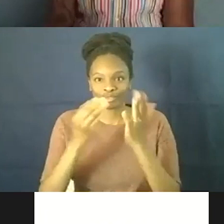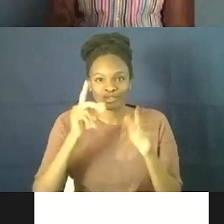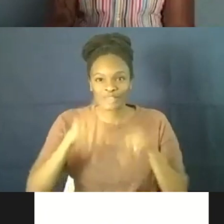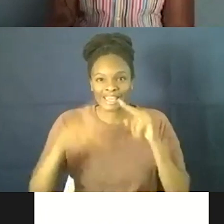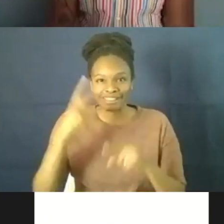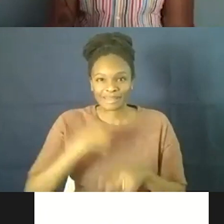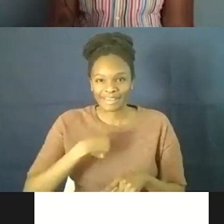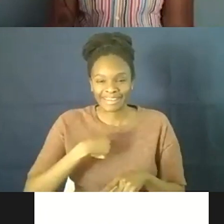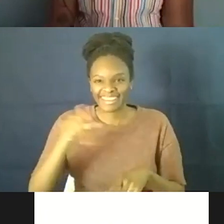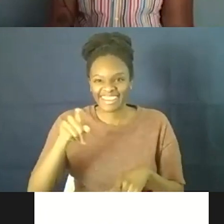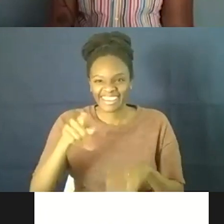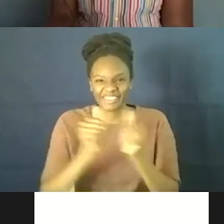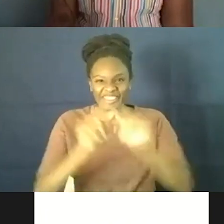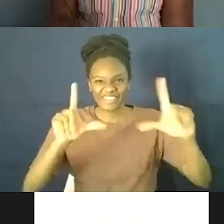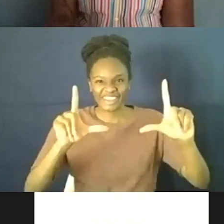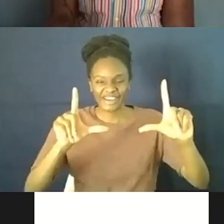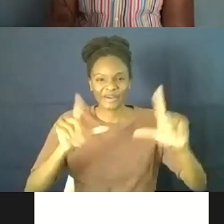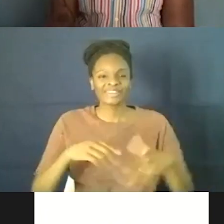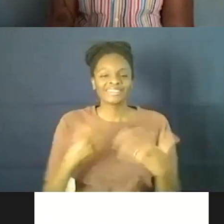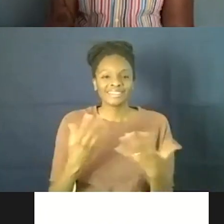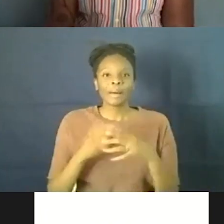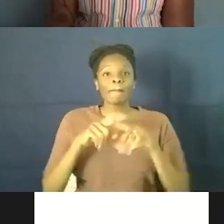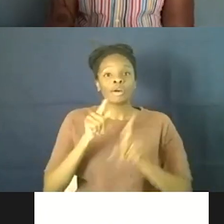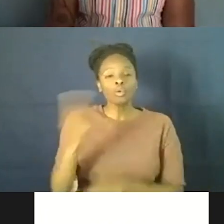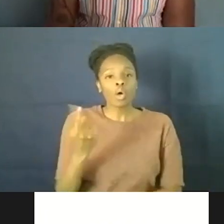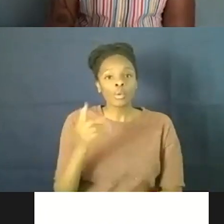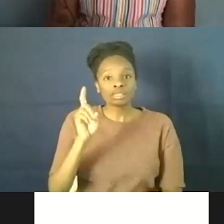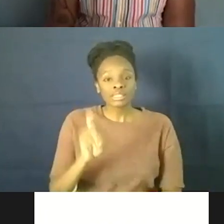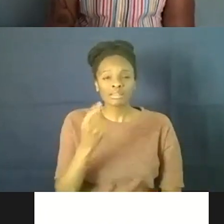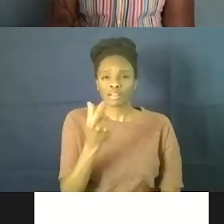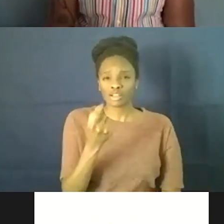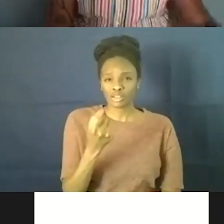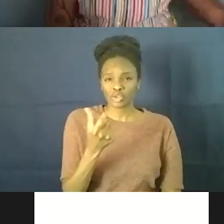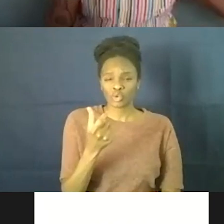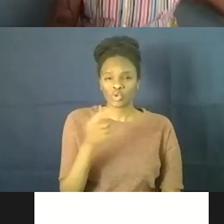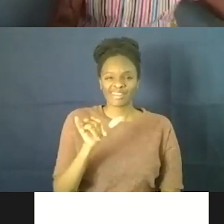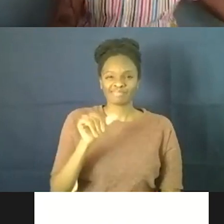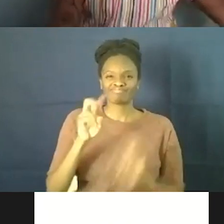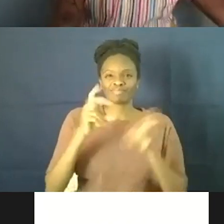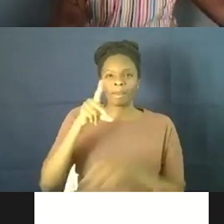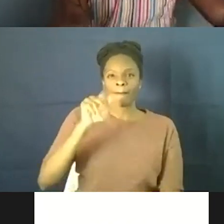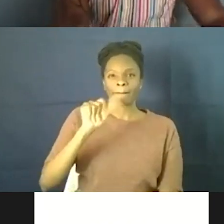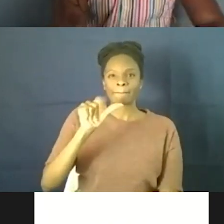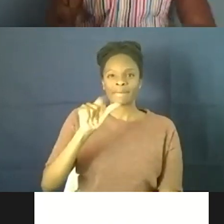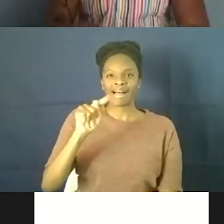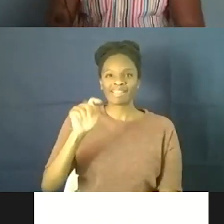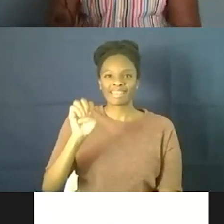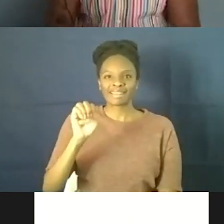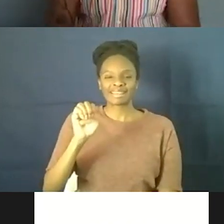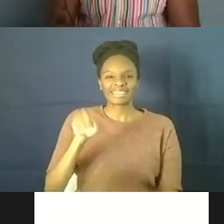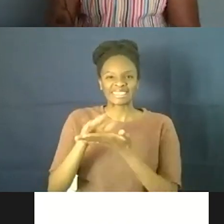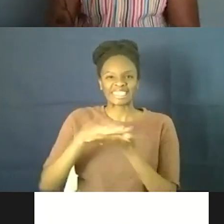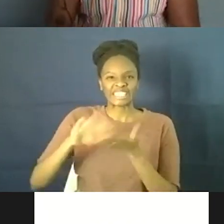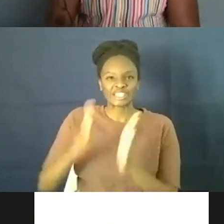solidarity, yeah, it's okay. You always need like a little palate cleanser, and you have like a couple of days to just sort